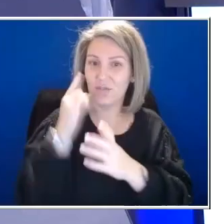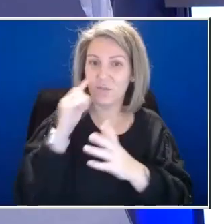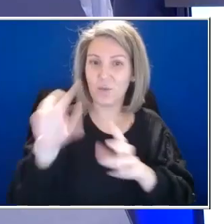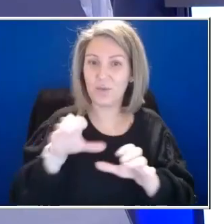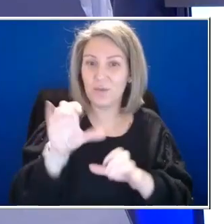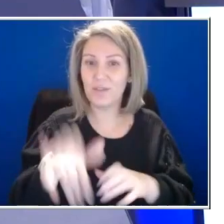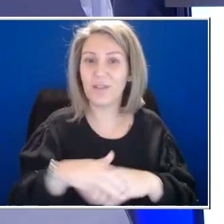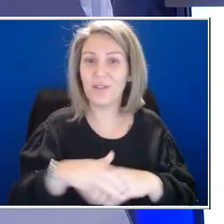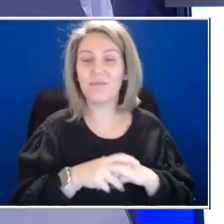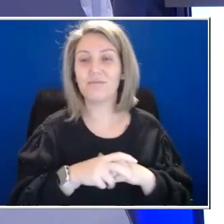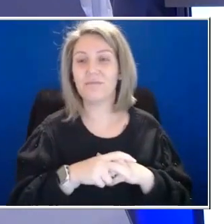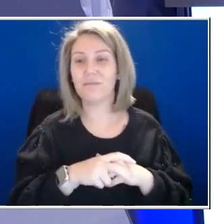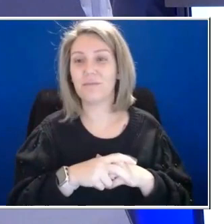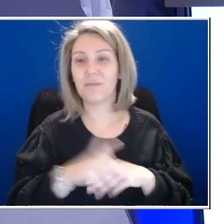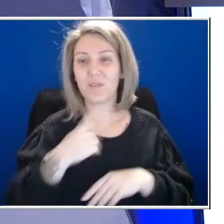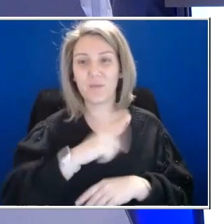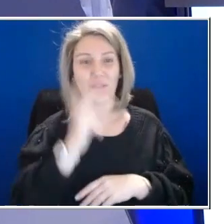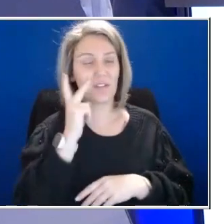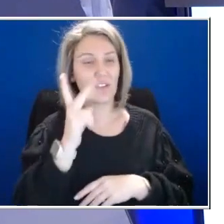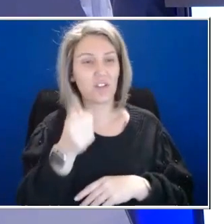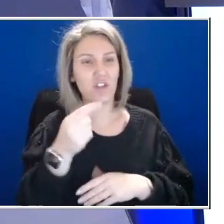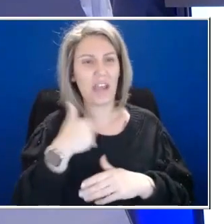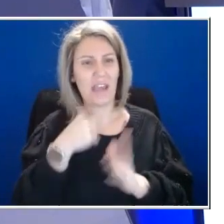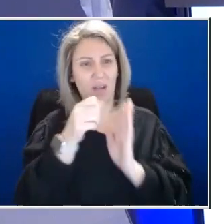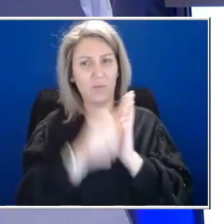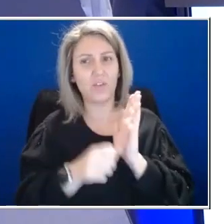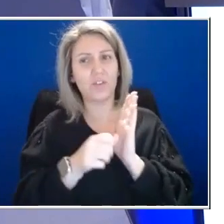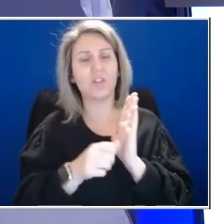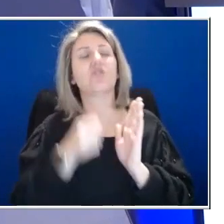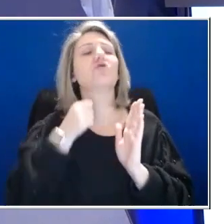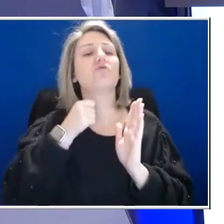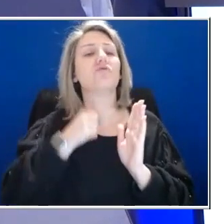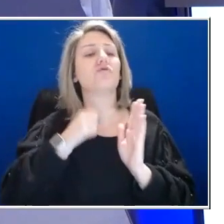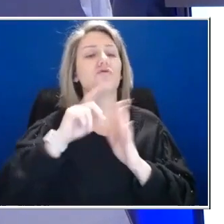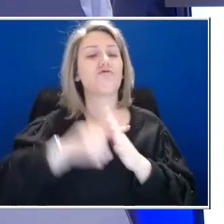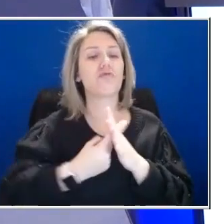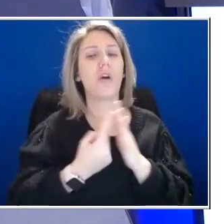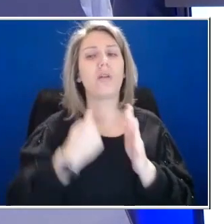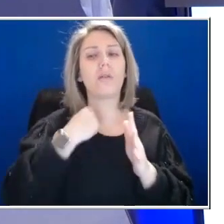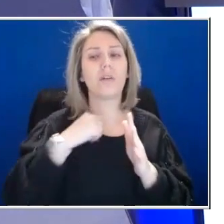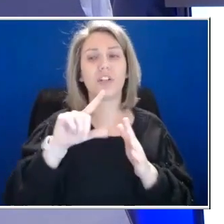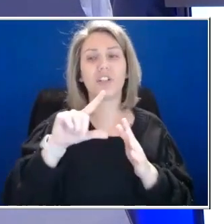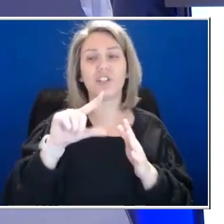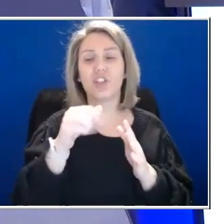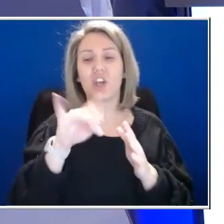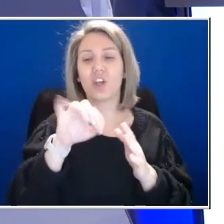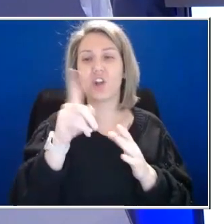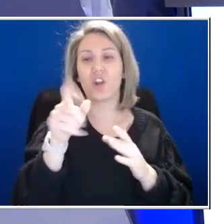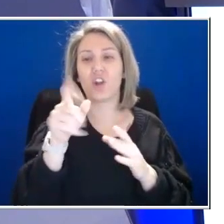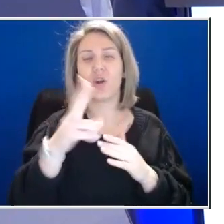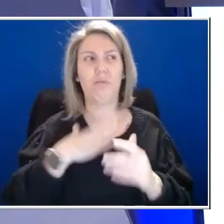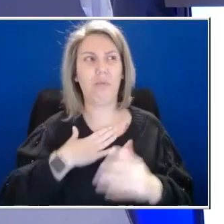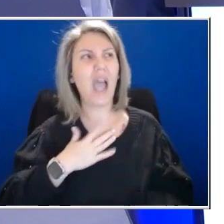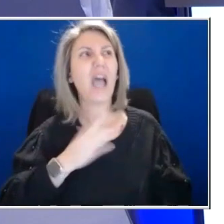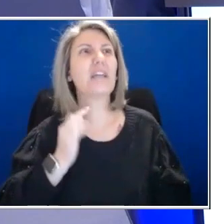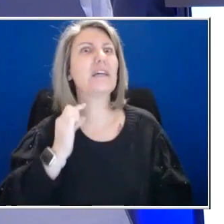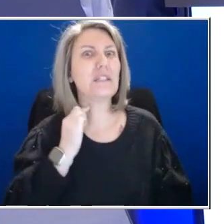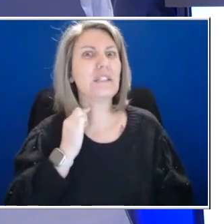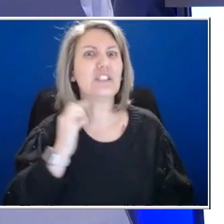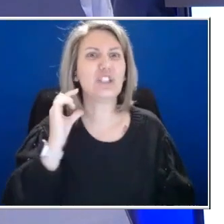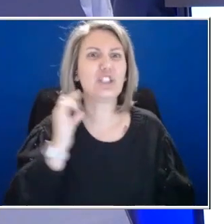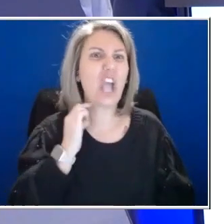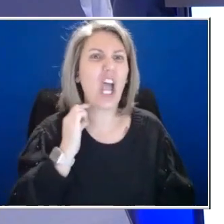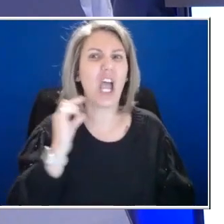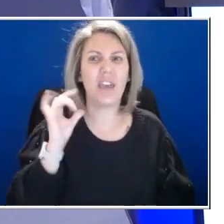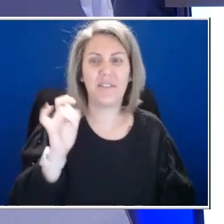Okay, so we saw that Sherry had a procedure that started in her jugular, and she even mentioned in her story, like, my jugular vein. I mean, that's some serious stuff,